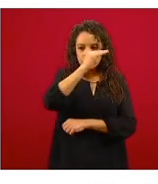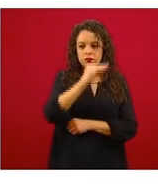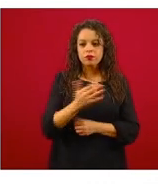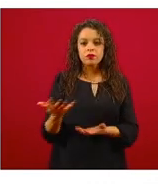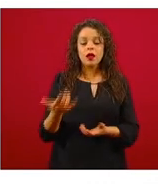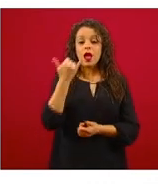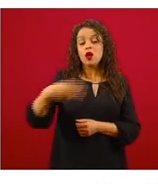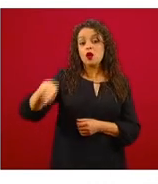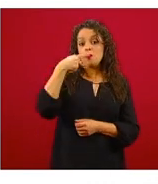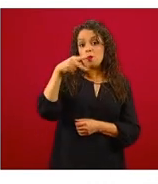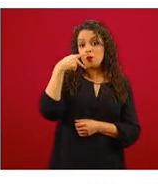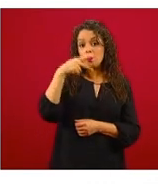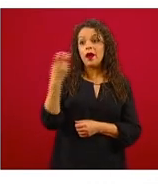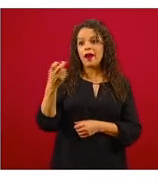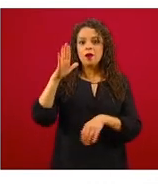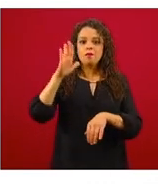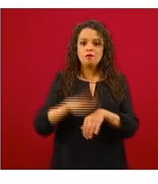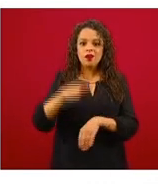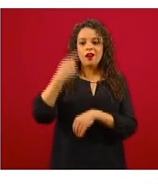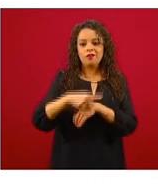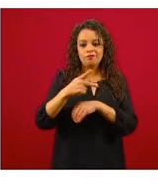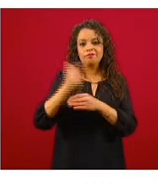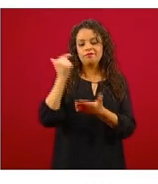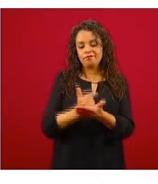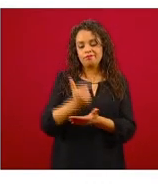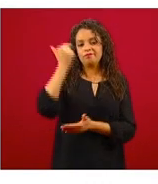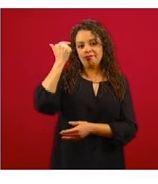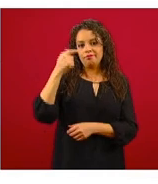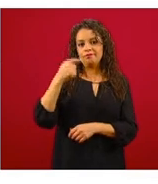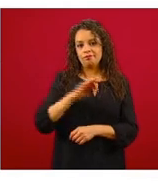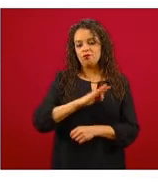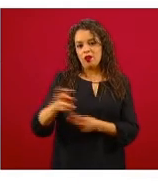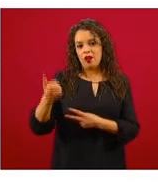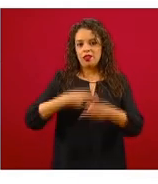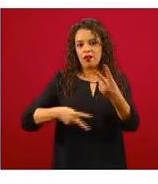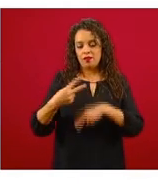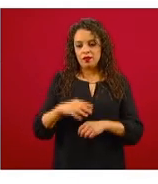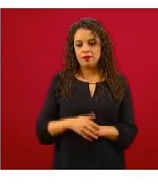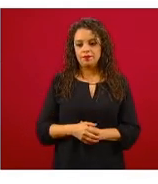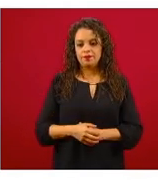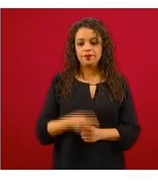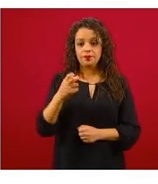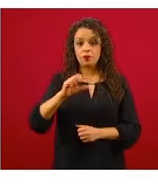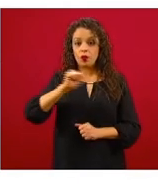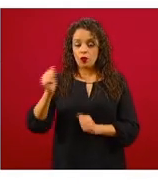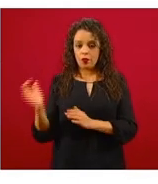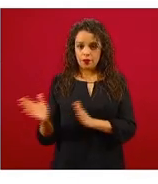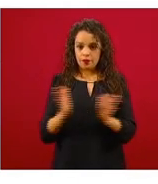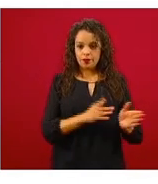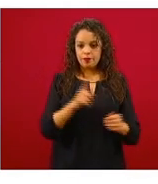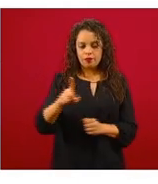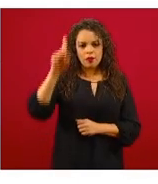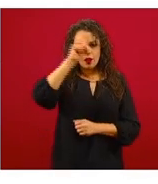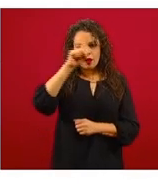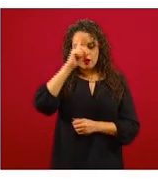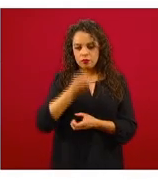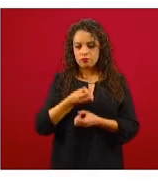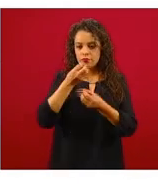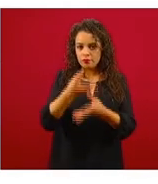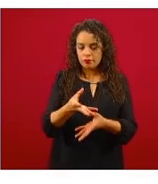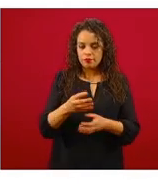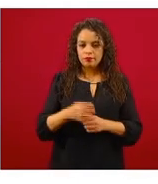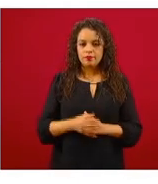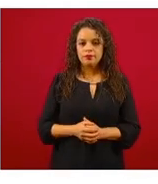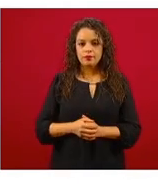serious version of COVID-19. After all of this, the calculator gives you recommendations